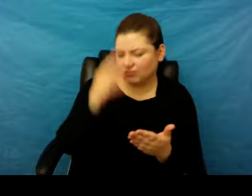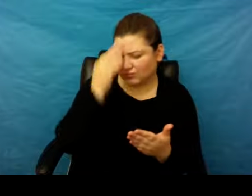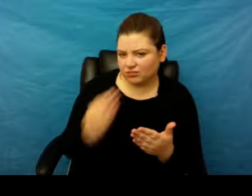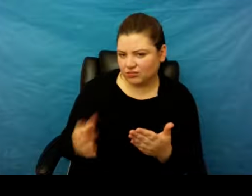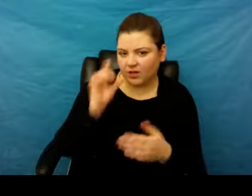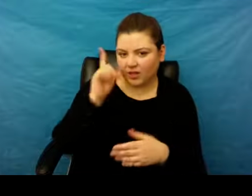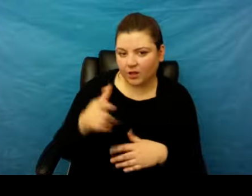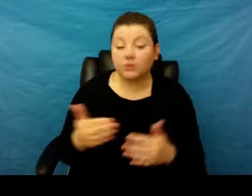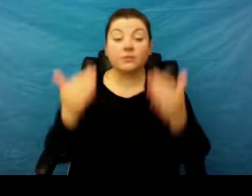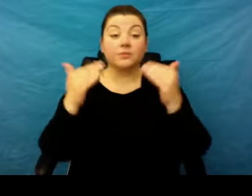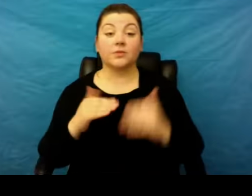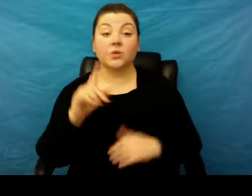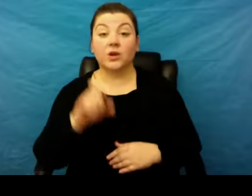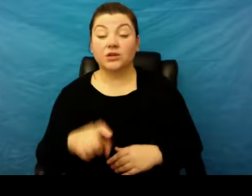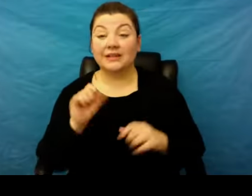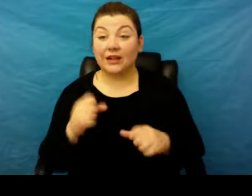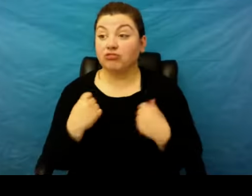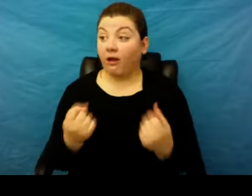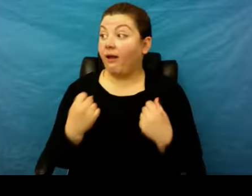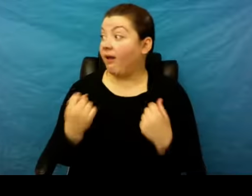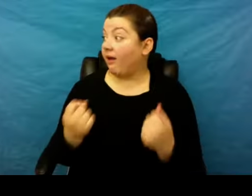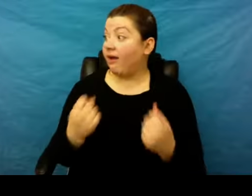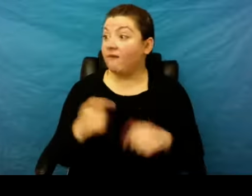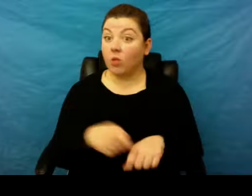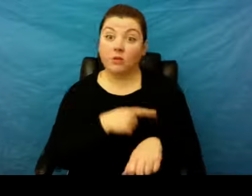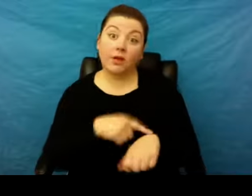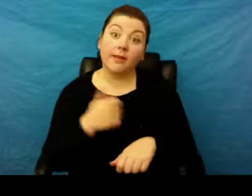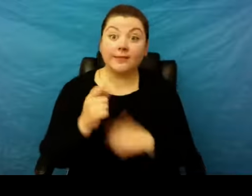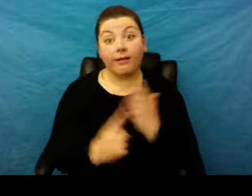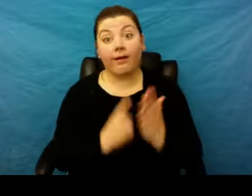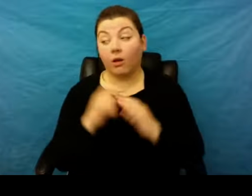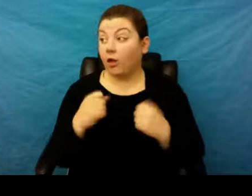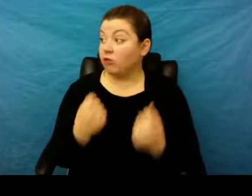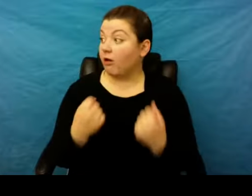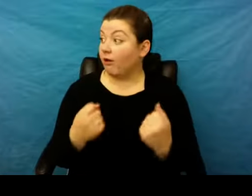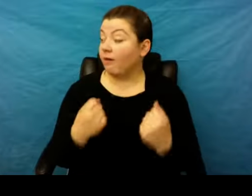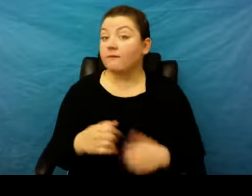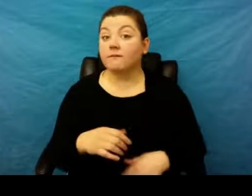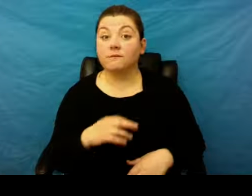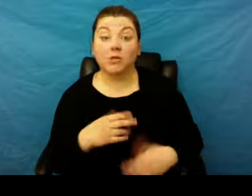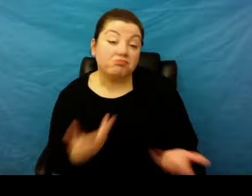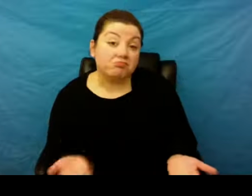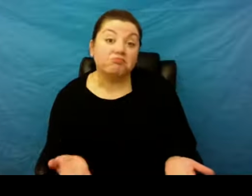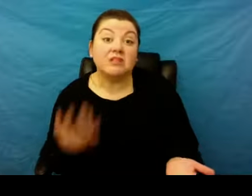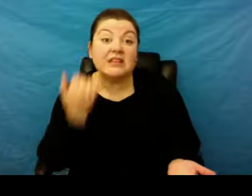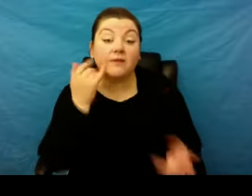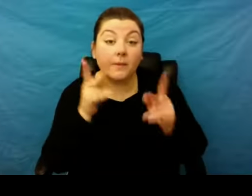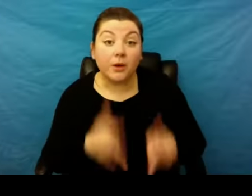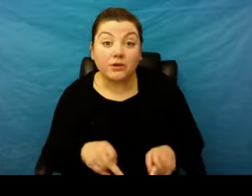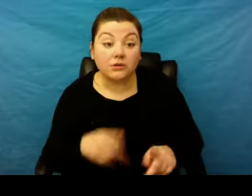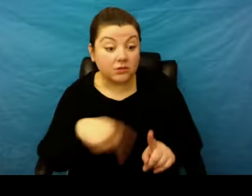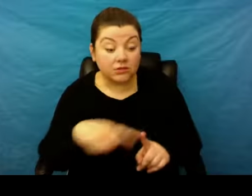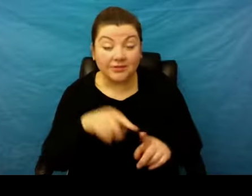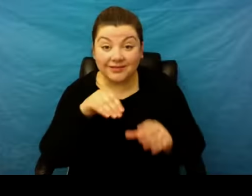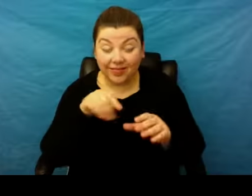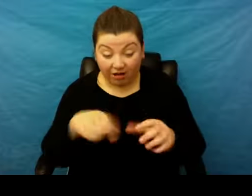safe, say 10 hours? If no one in that car has COVID, you can drive for 200 days. And so I think as long as